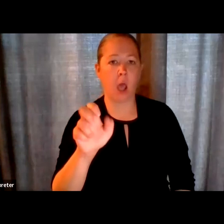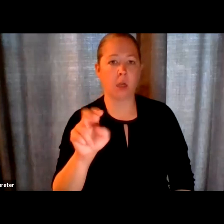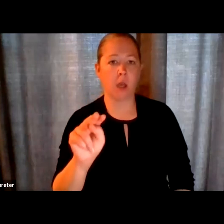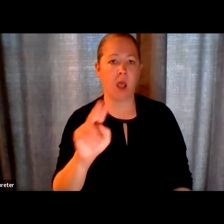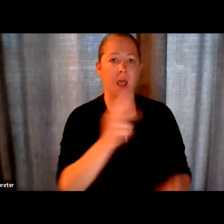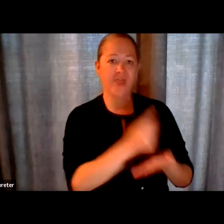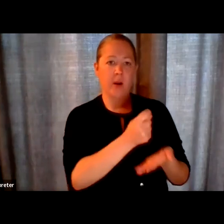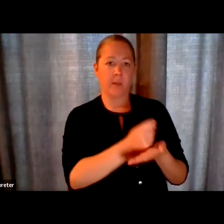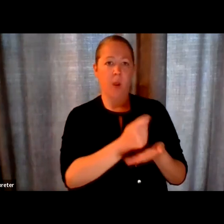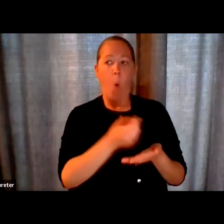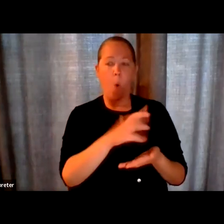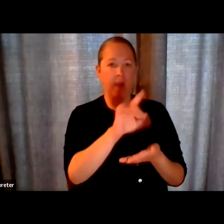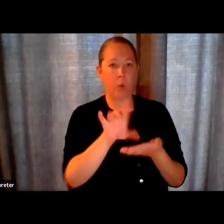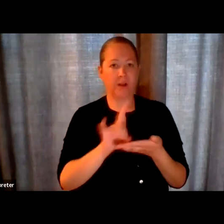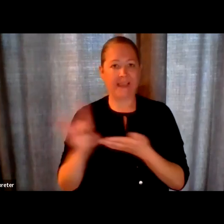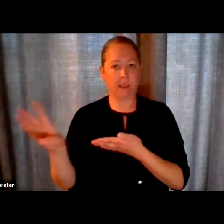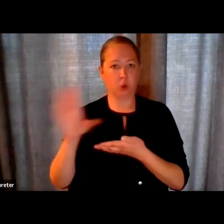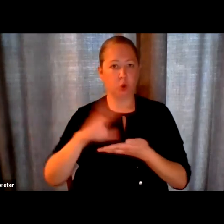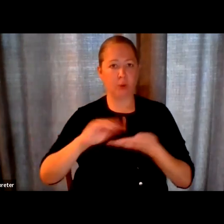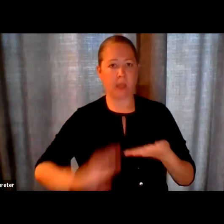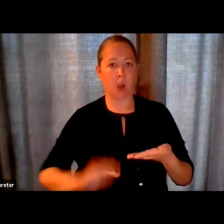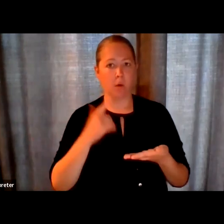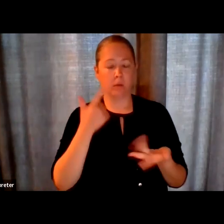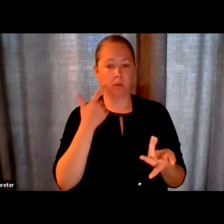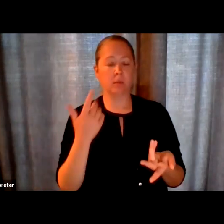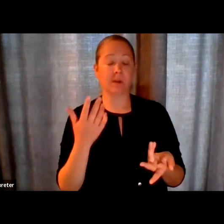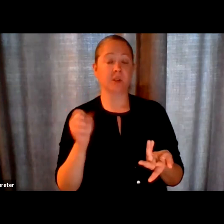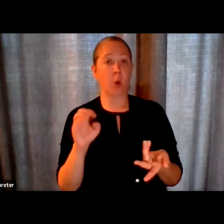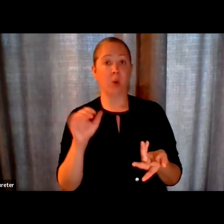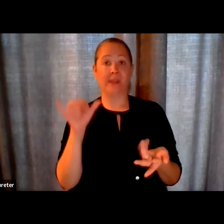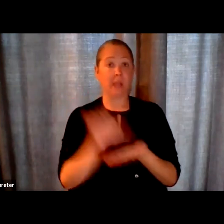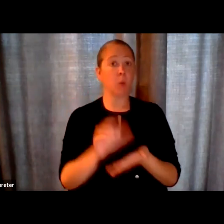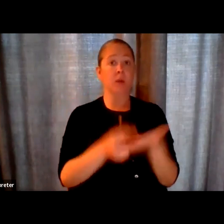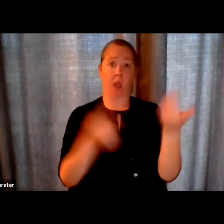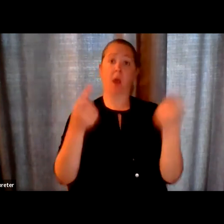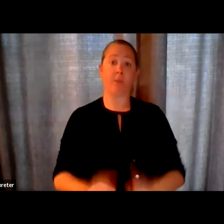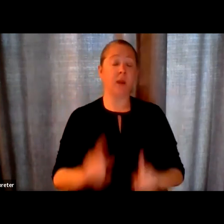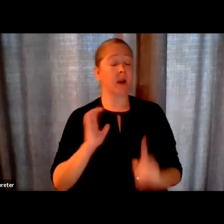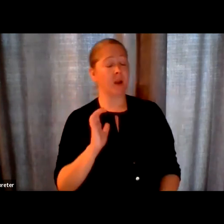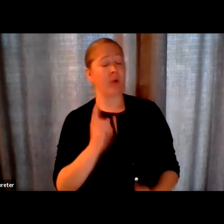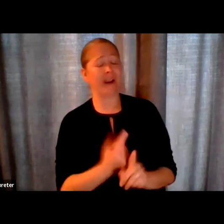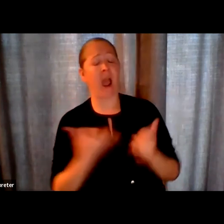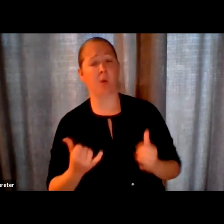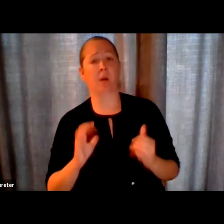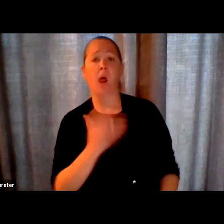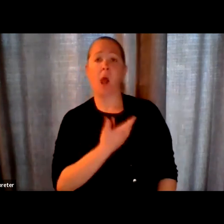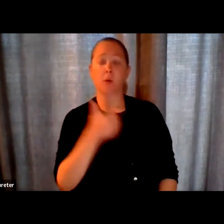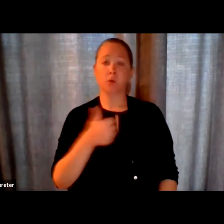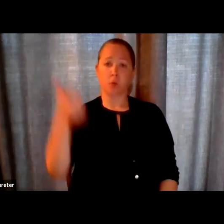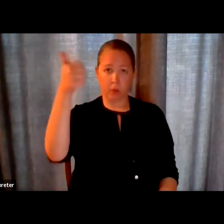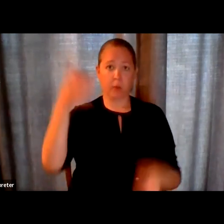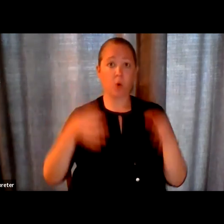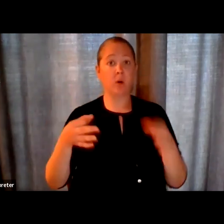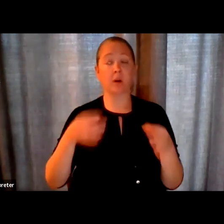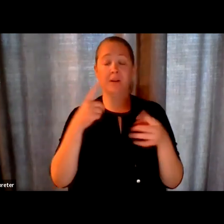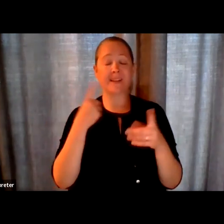identities. So this is where we seem to be right now, and our Supreme Court is at its